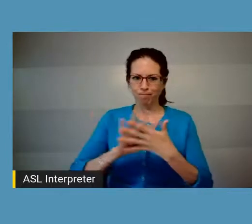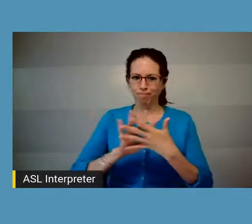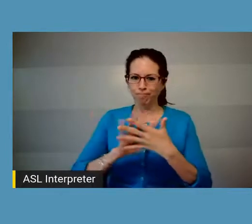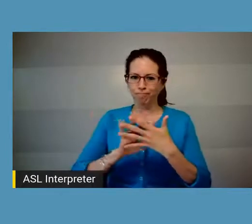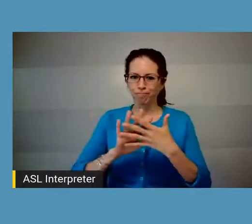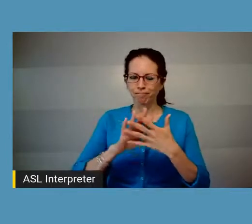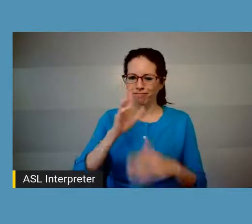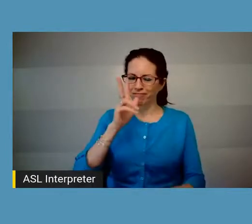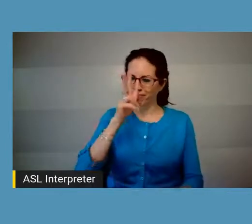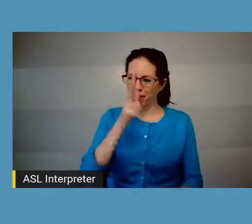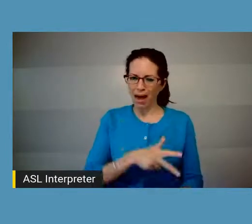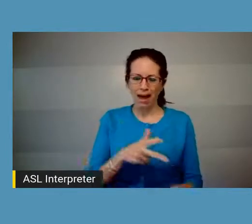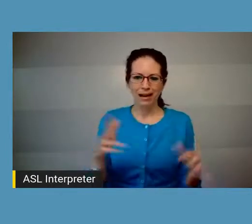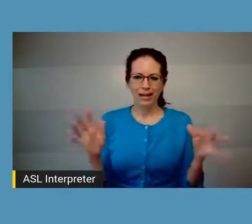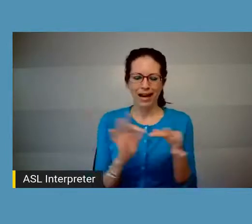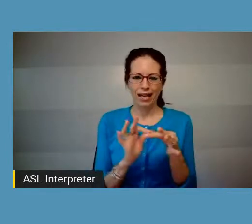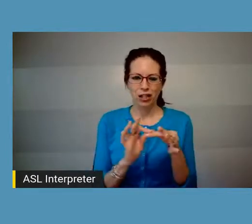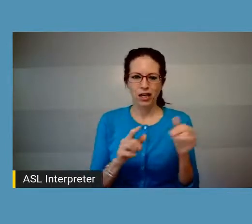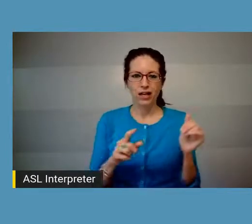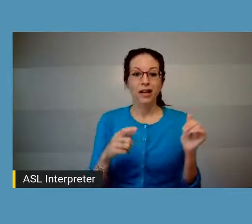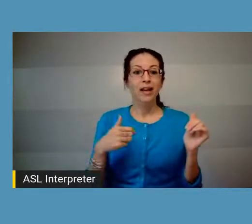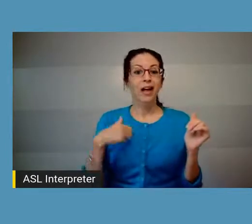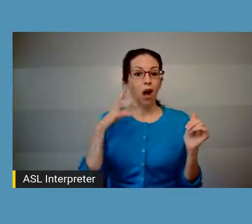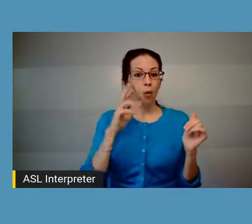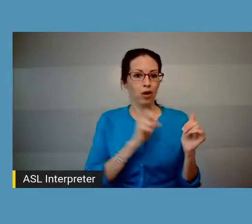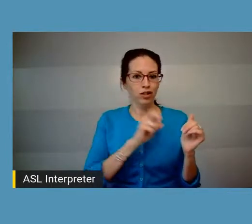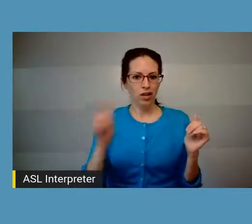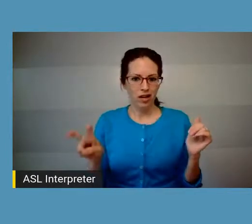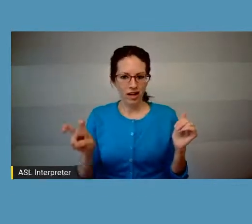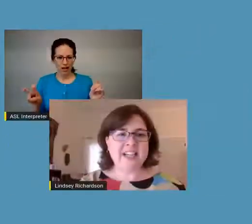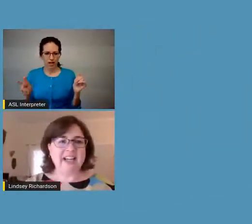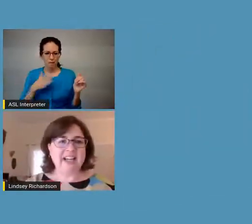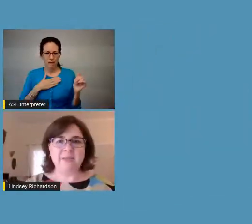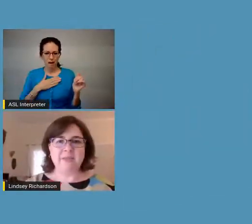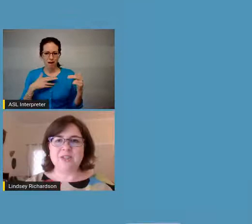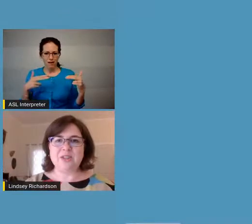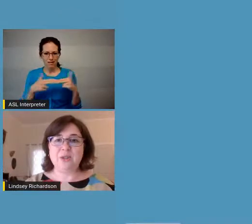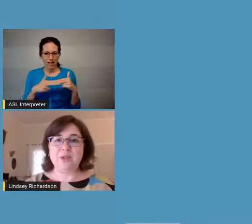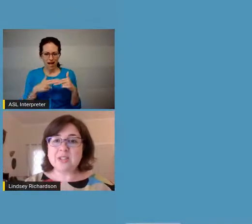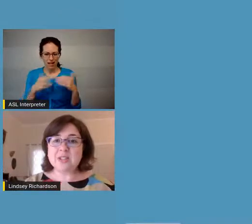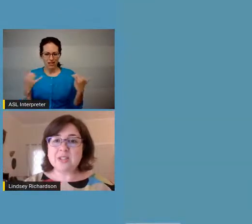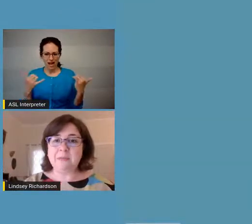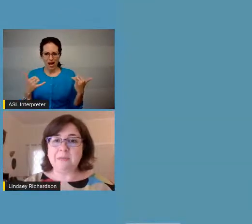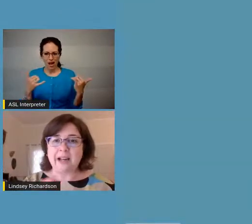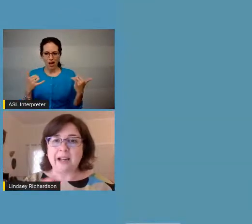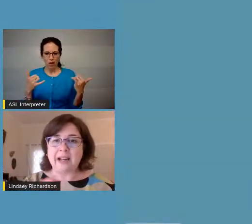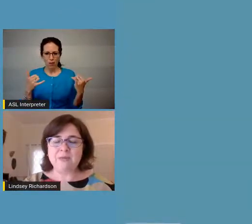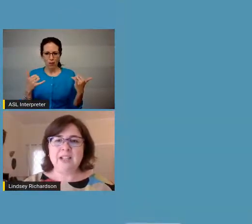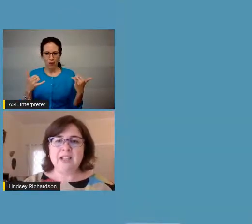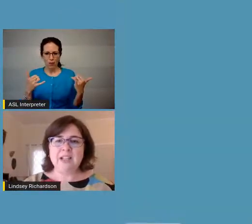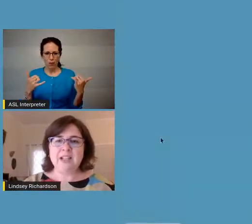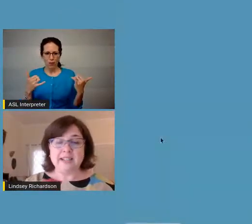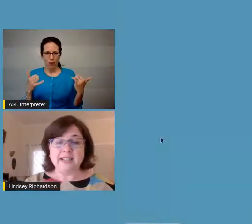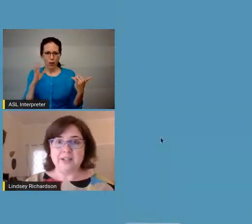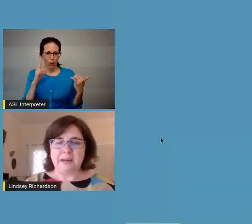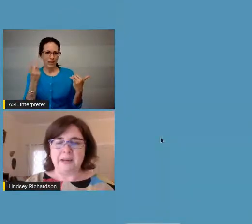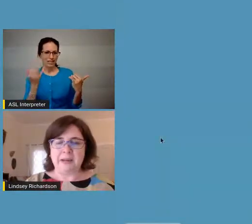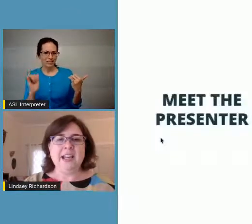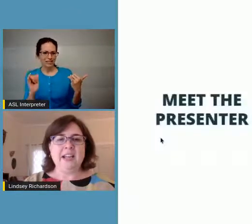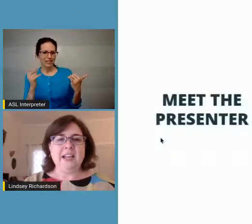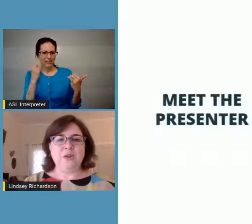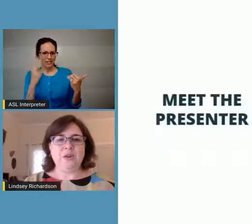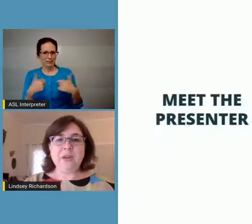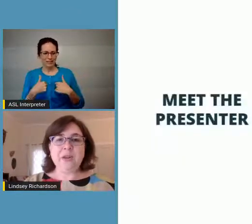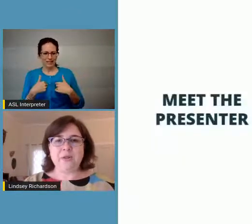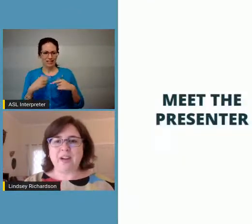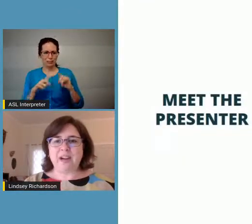collections. I'm going to jump over to my slides right now. So you will still see me, but I won't still see me.